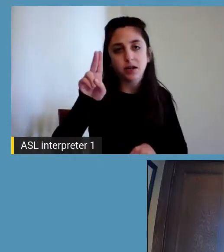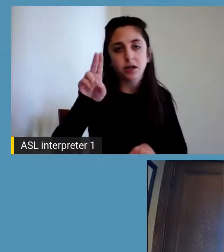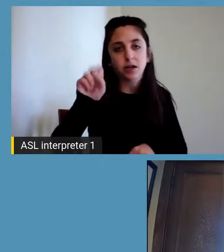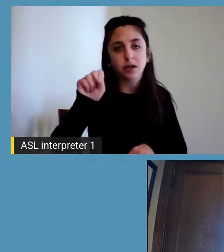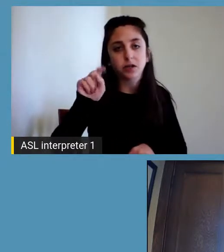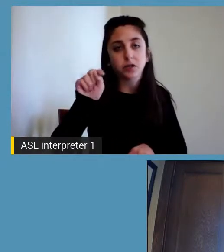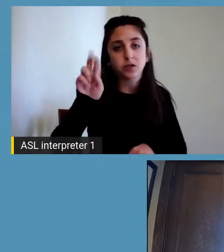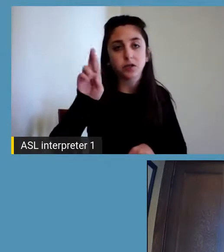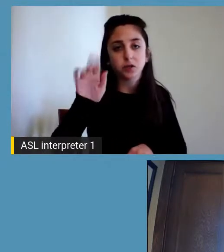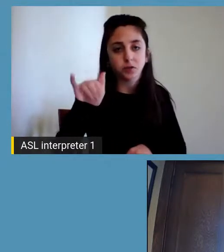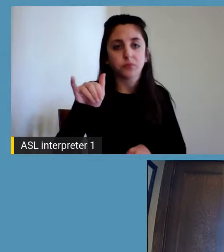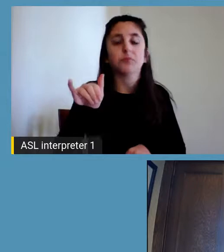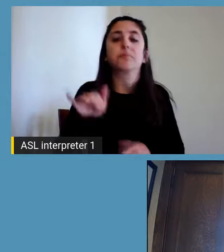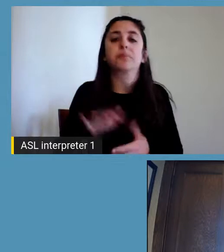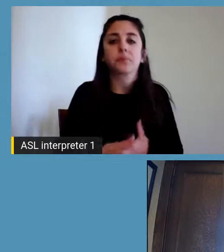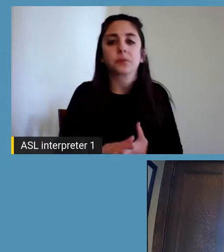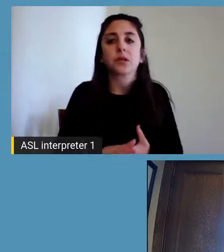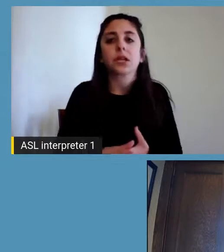her dress.